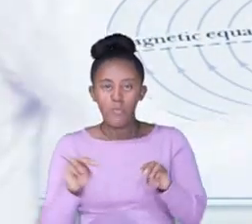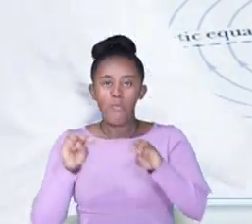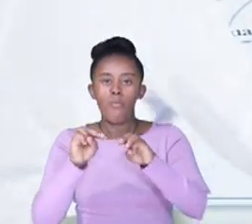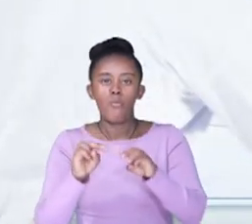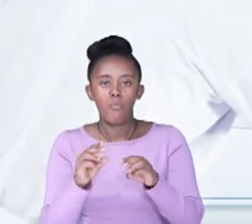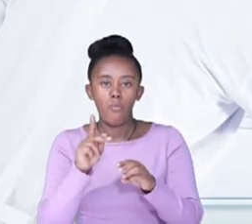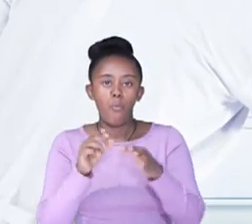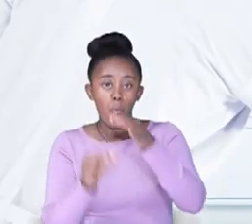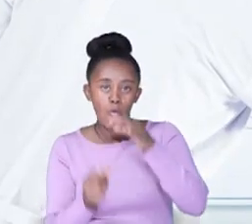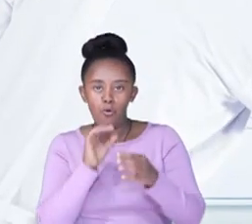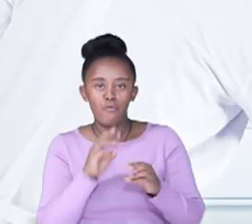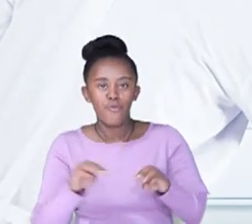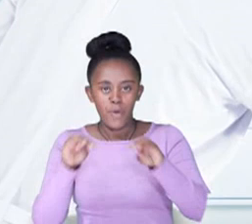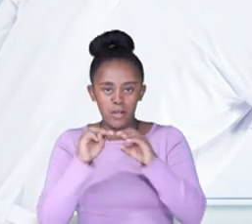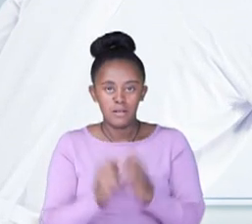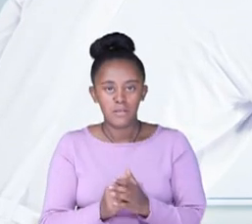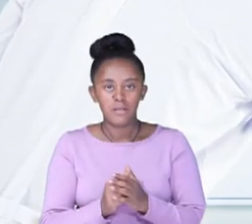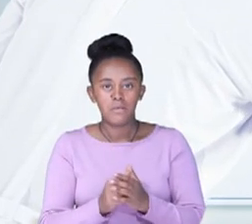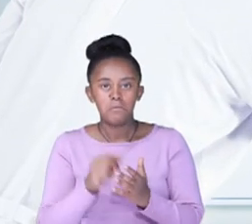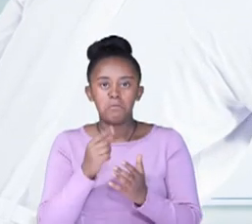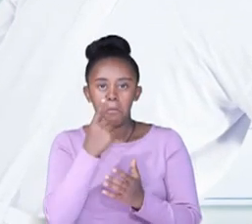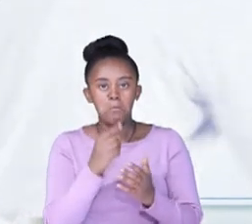a magnet. For example, you can suspend a magnet here.